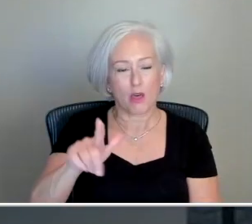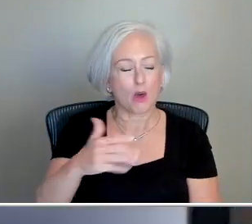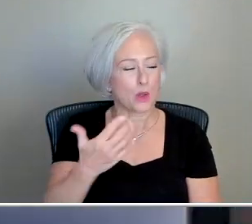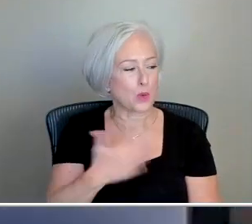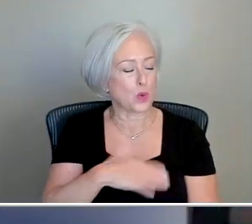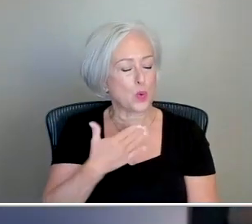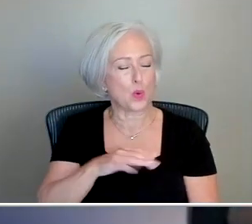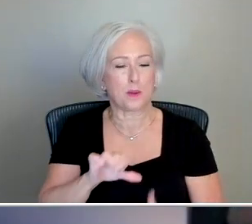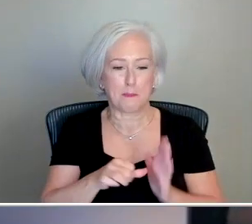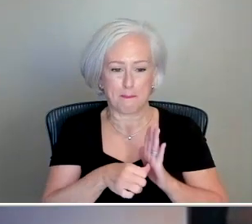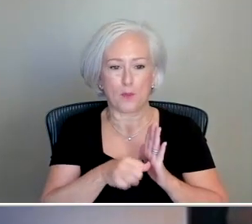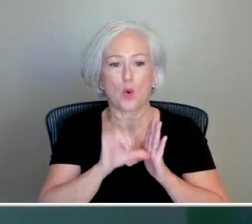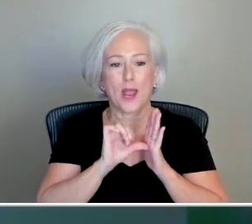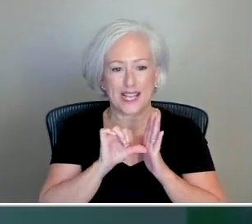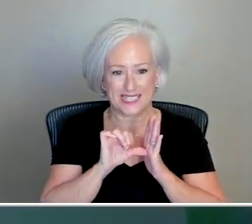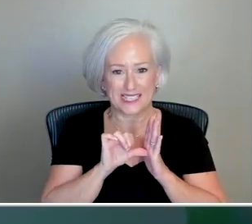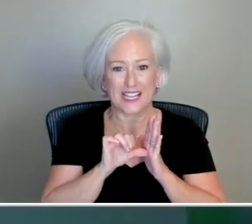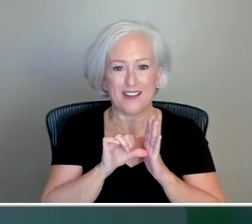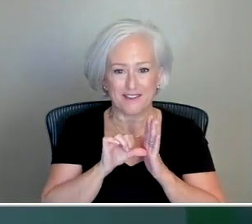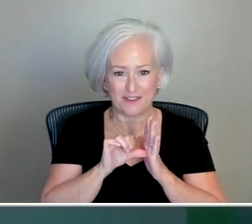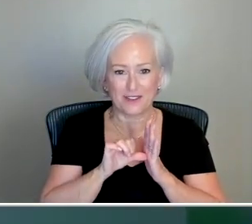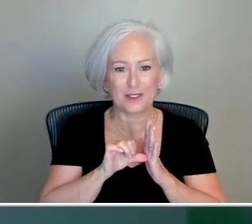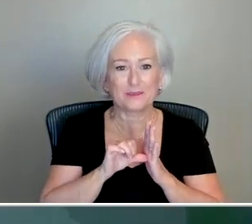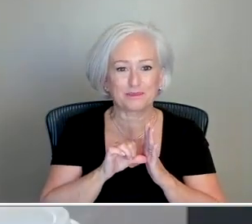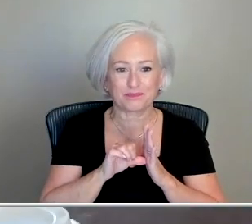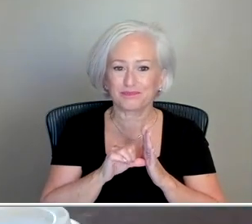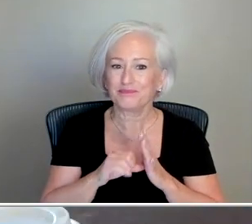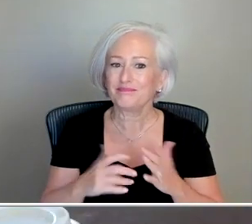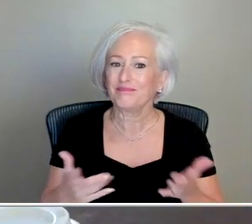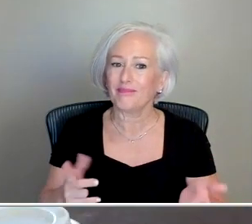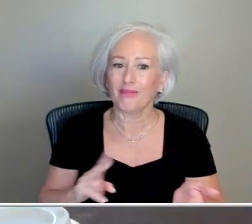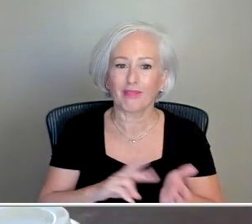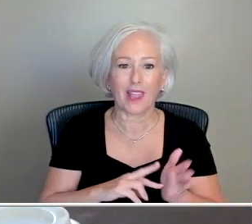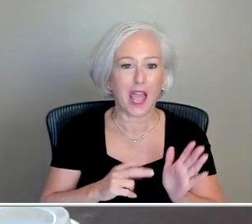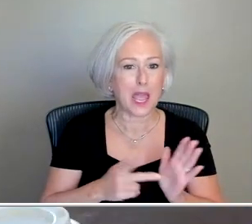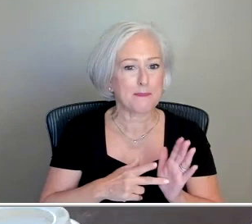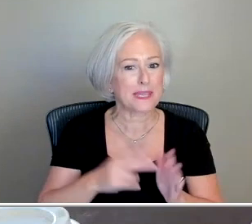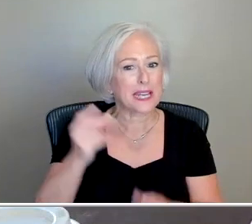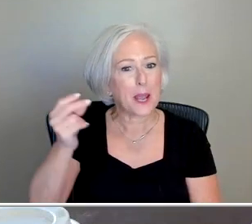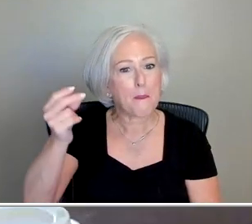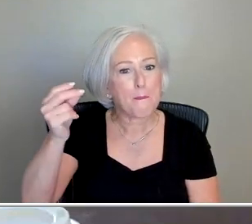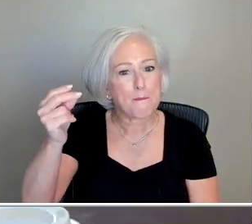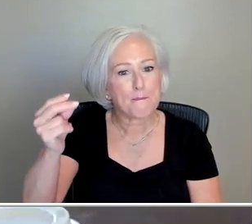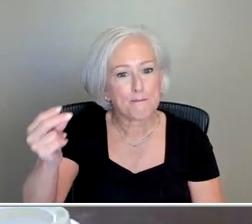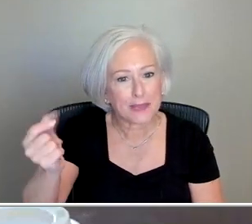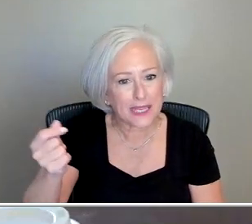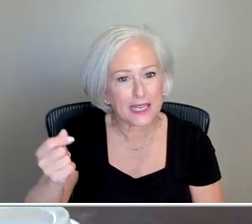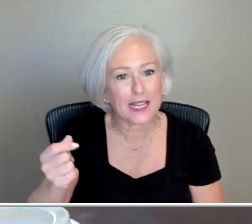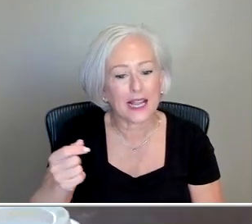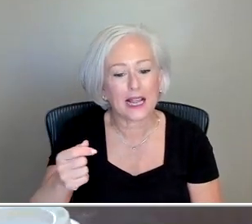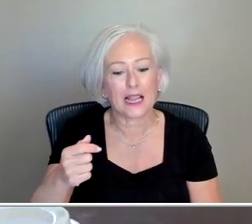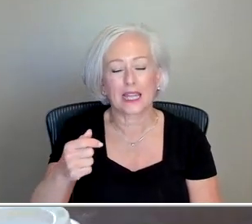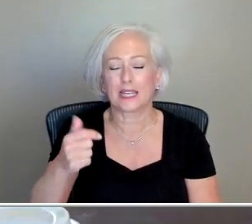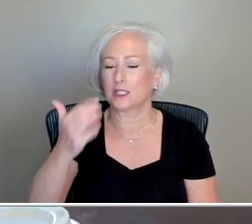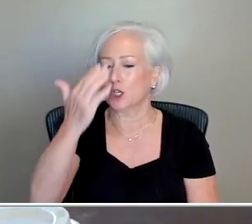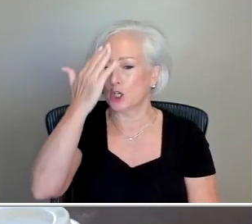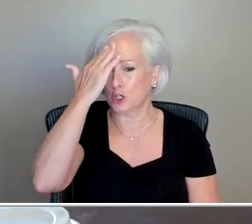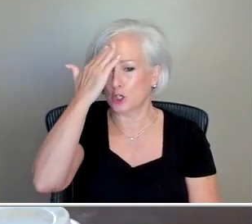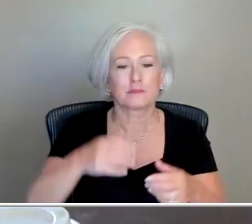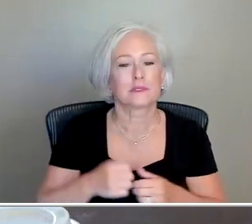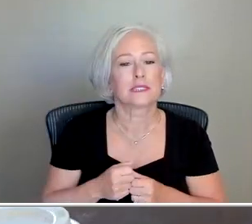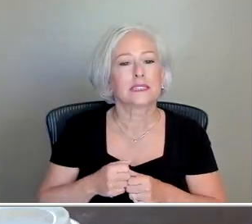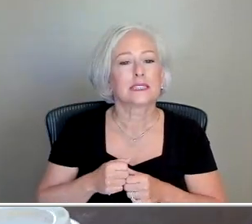impressive. I mean, immediately credible. He just oozed